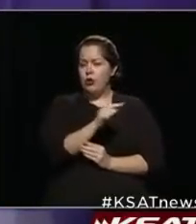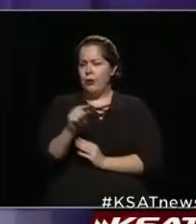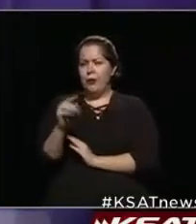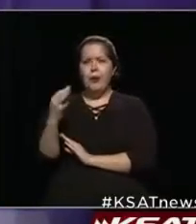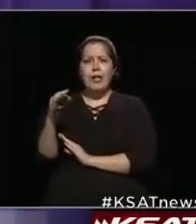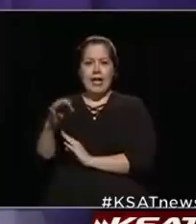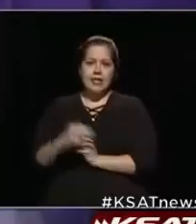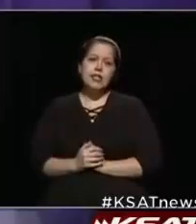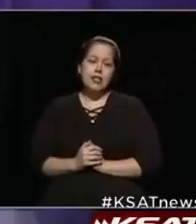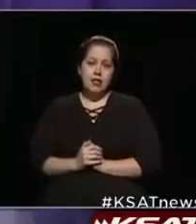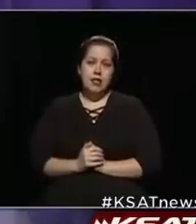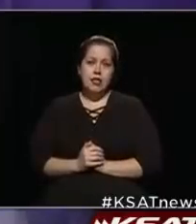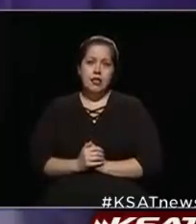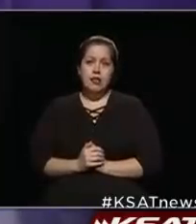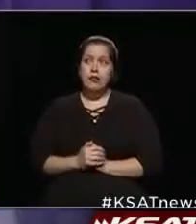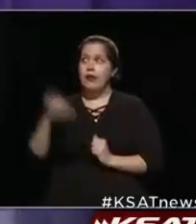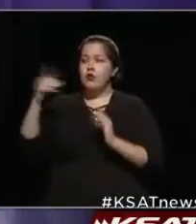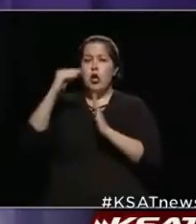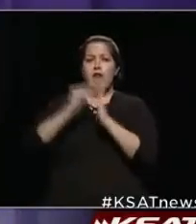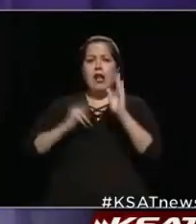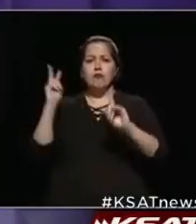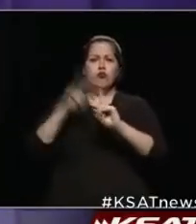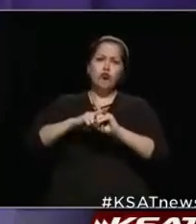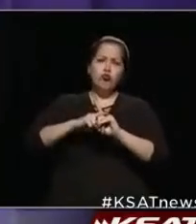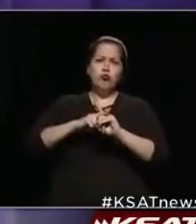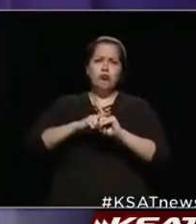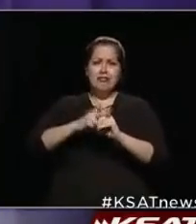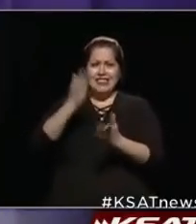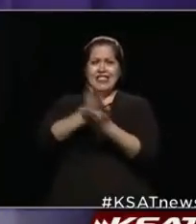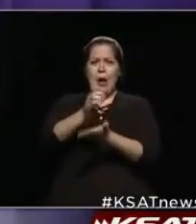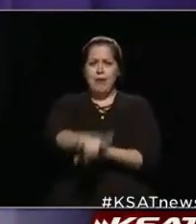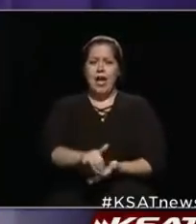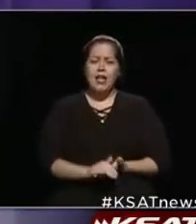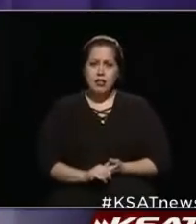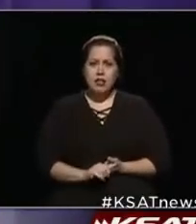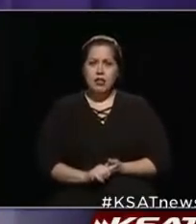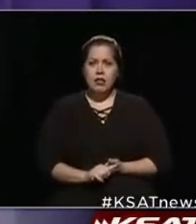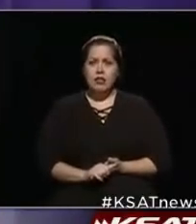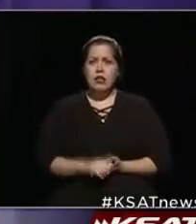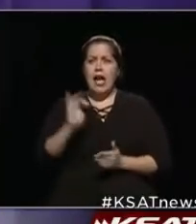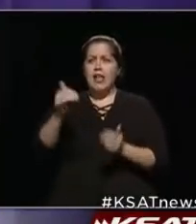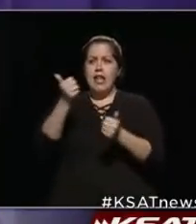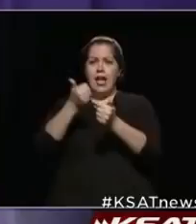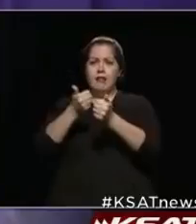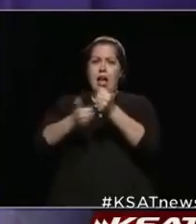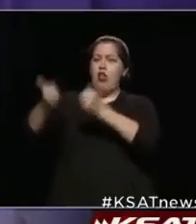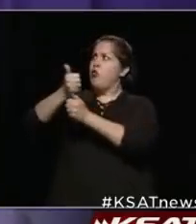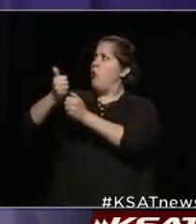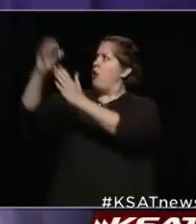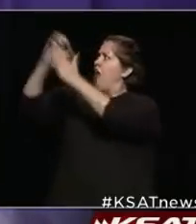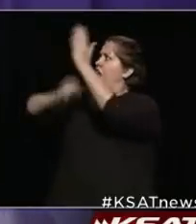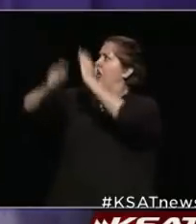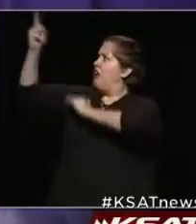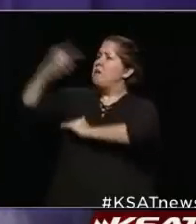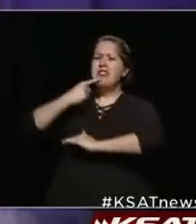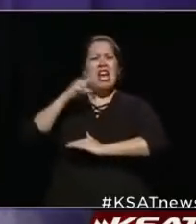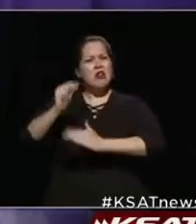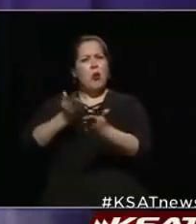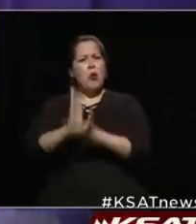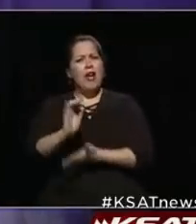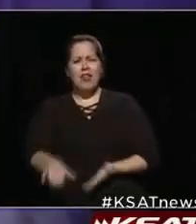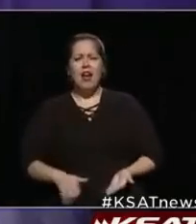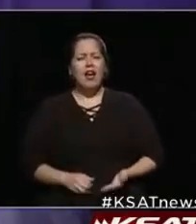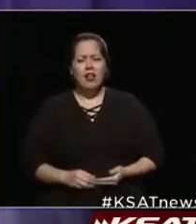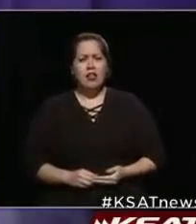19th. They're filing a lawsuit to turn that over and take that authority away from him and say that he had no right to do